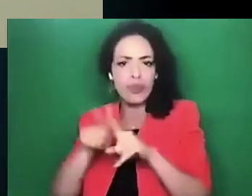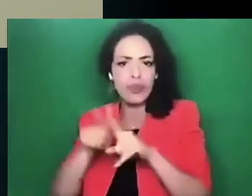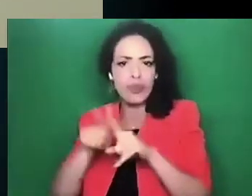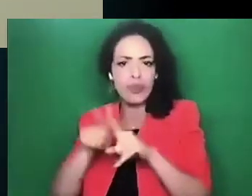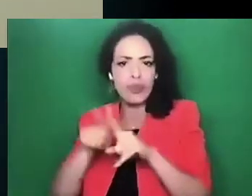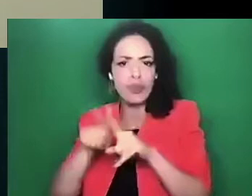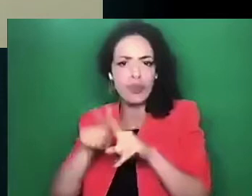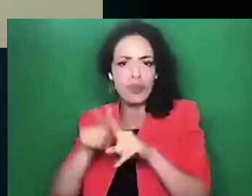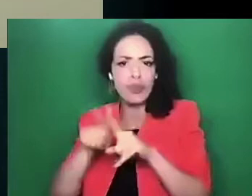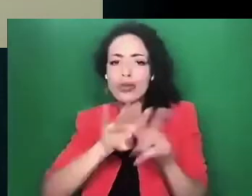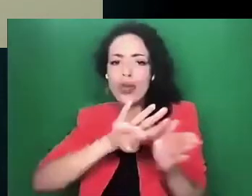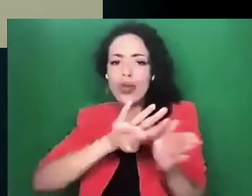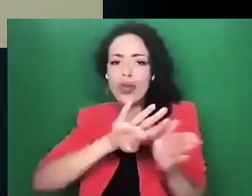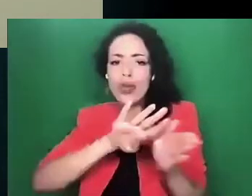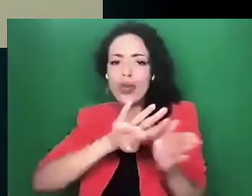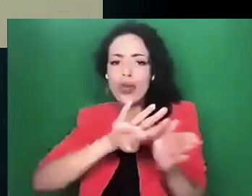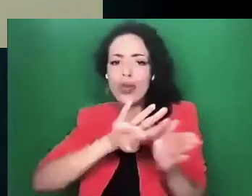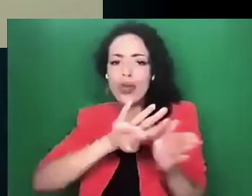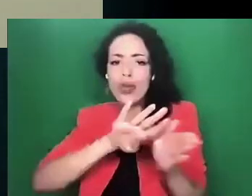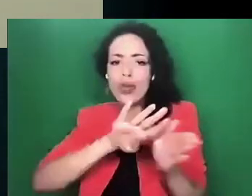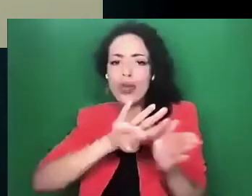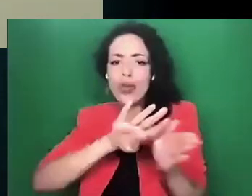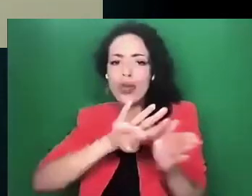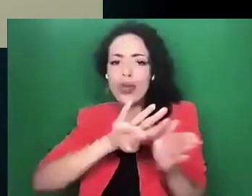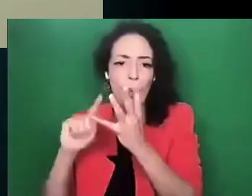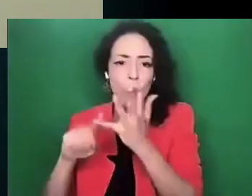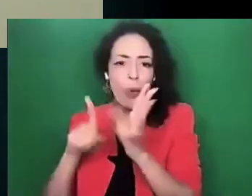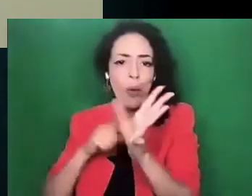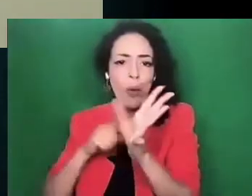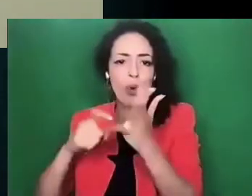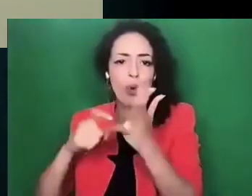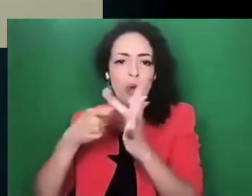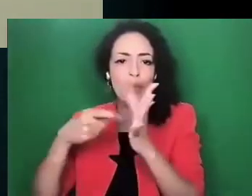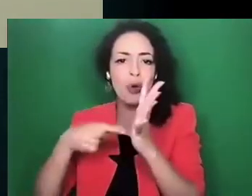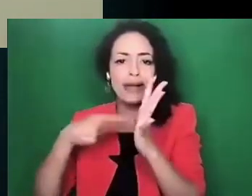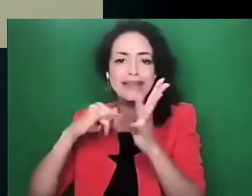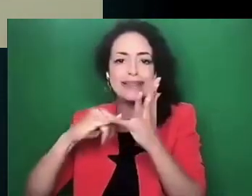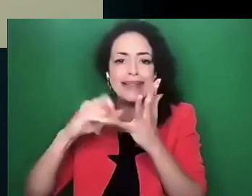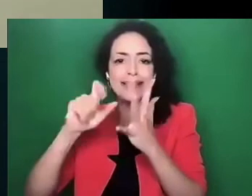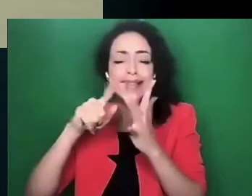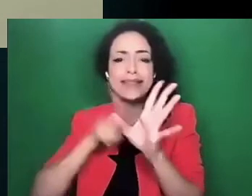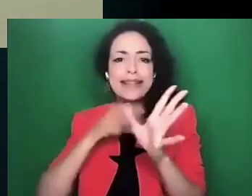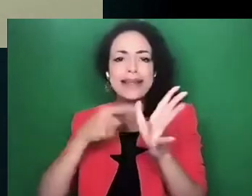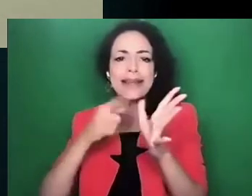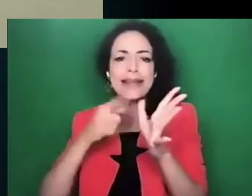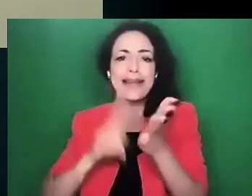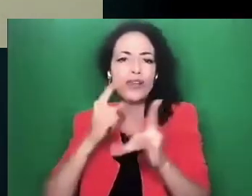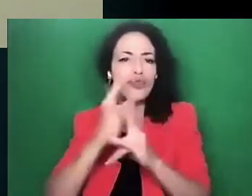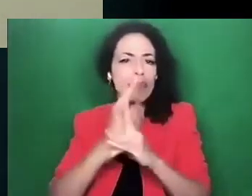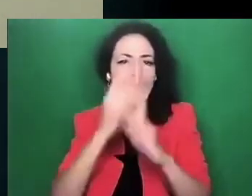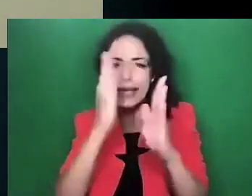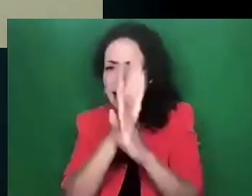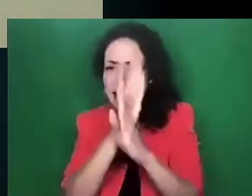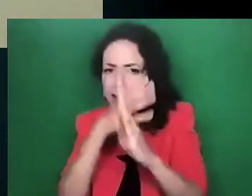presences. You will be seeing a couple of films reflecting on the city of Basra before that discussion. And